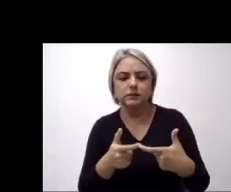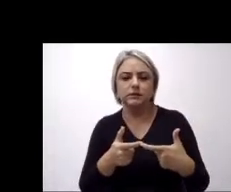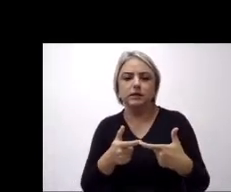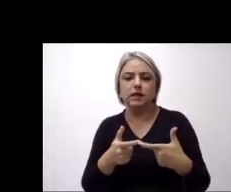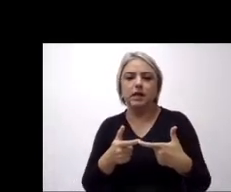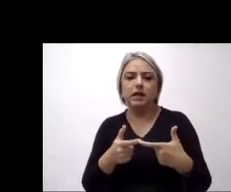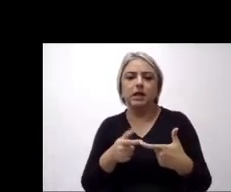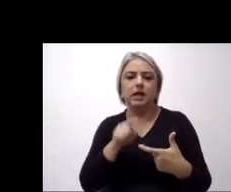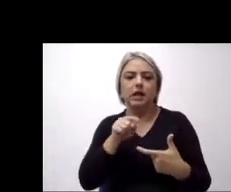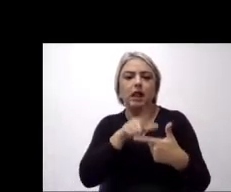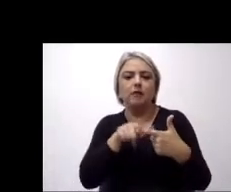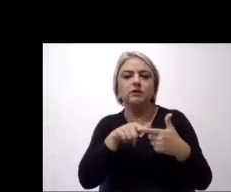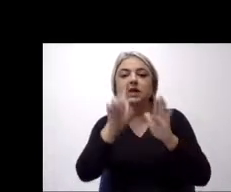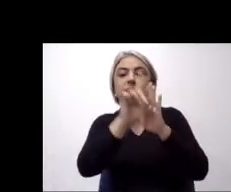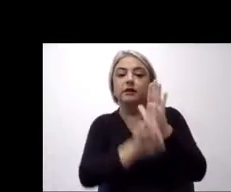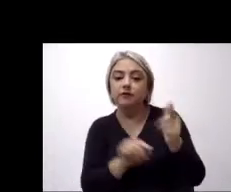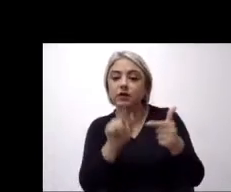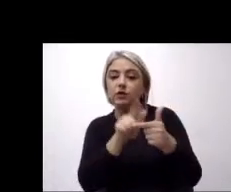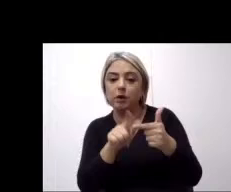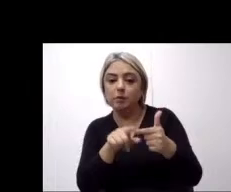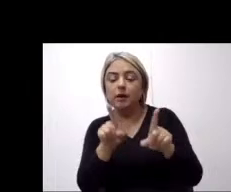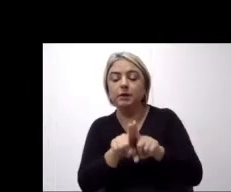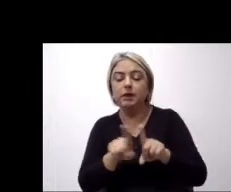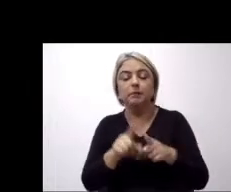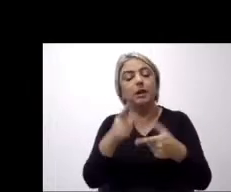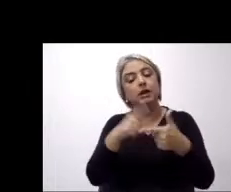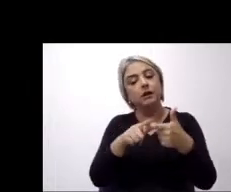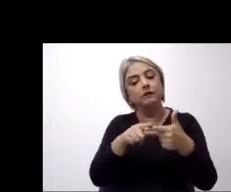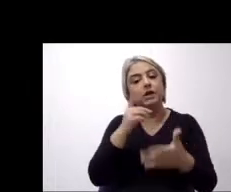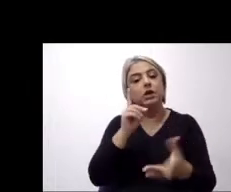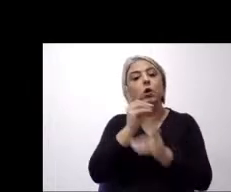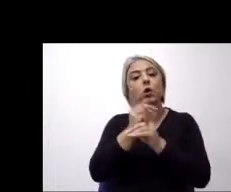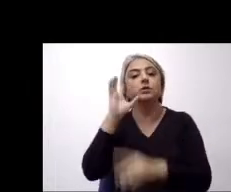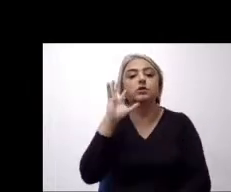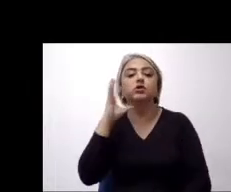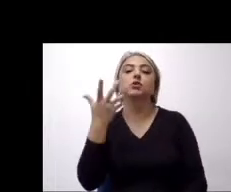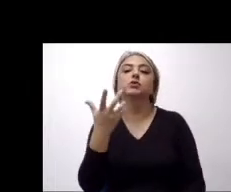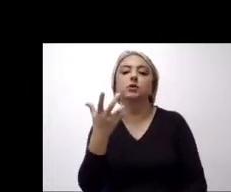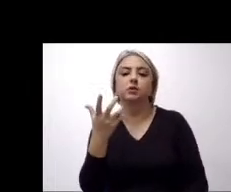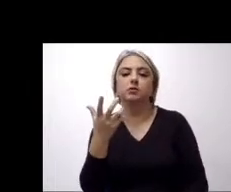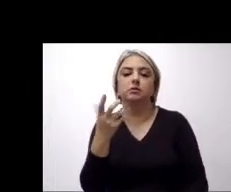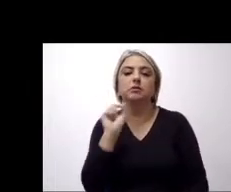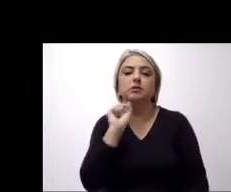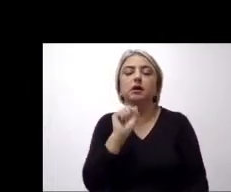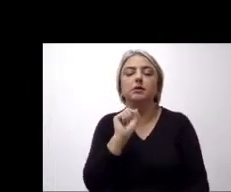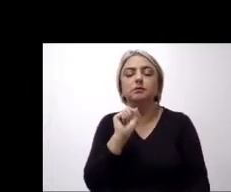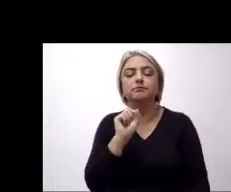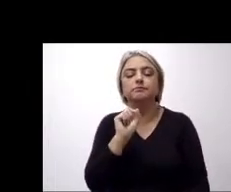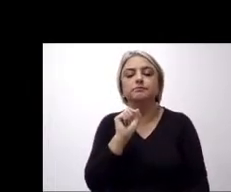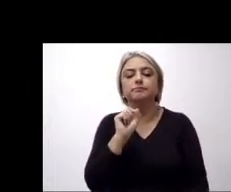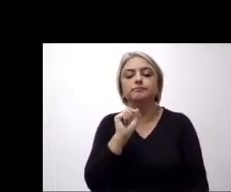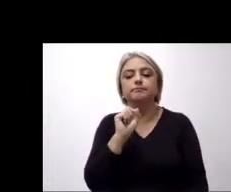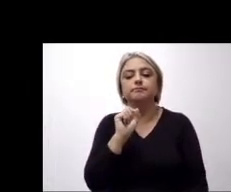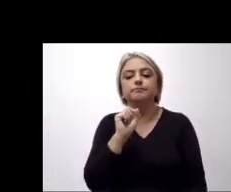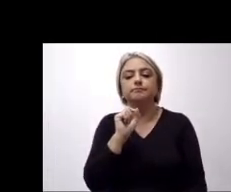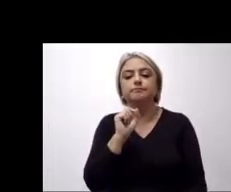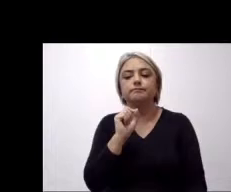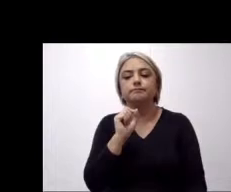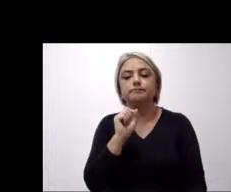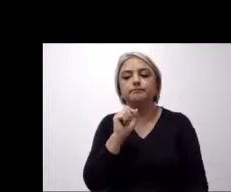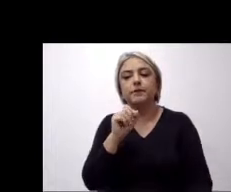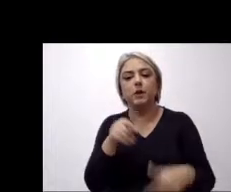define also a solution. And the more Kingdom tradition was the idea that solution is alone, have its own